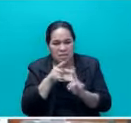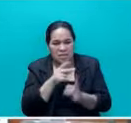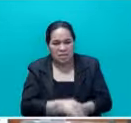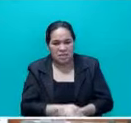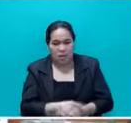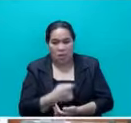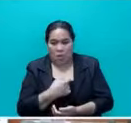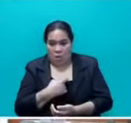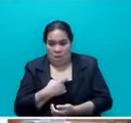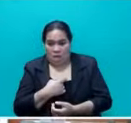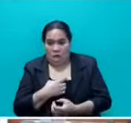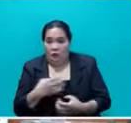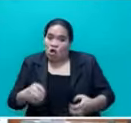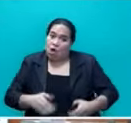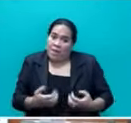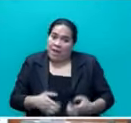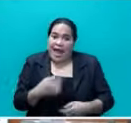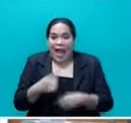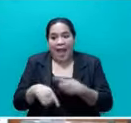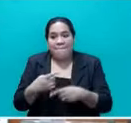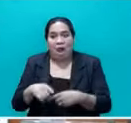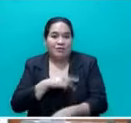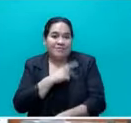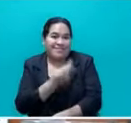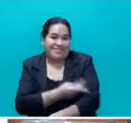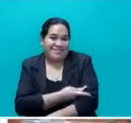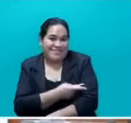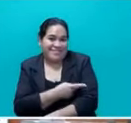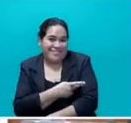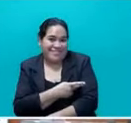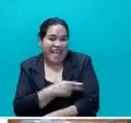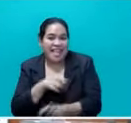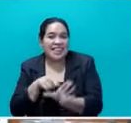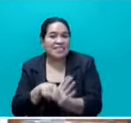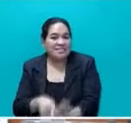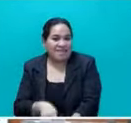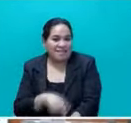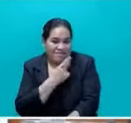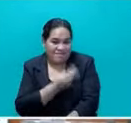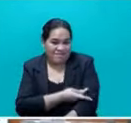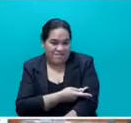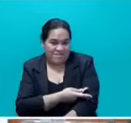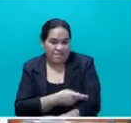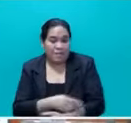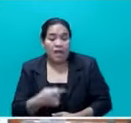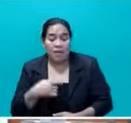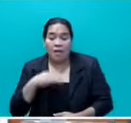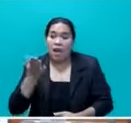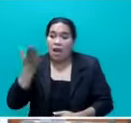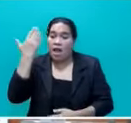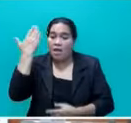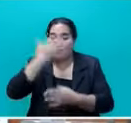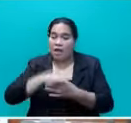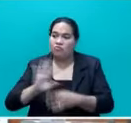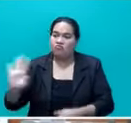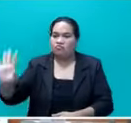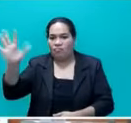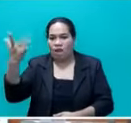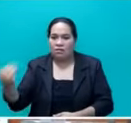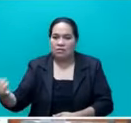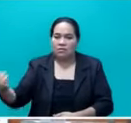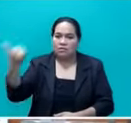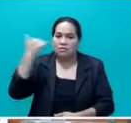about teenage pregnancy. We talk about how teenagers are getting... I mean, I got a phone call last night from somebody who's a